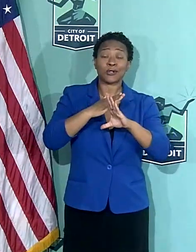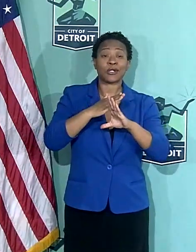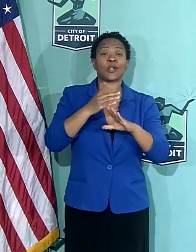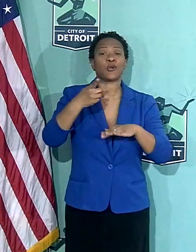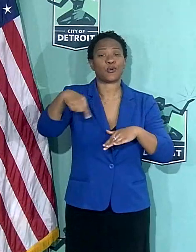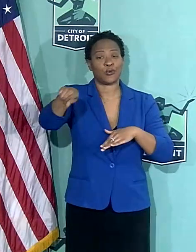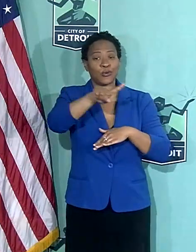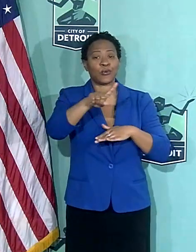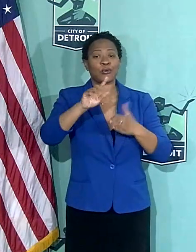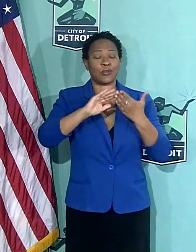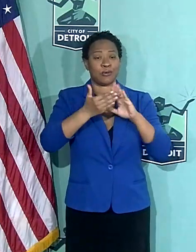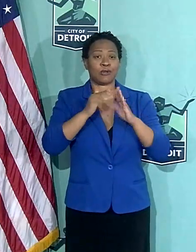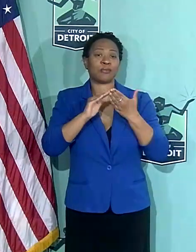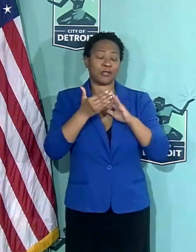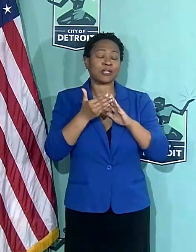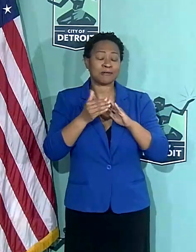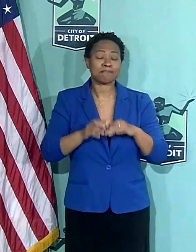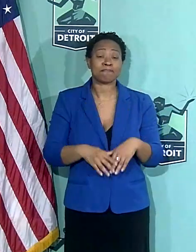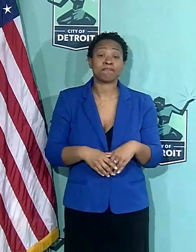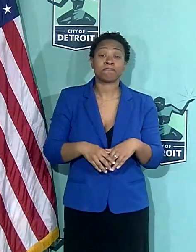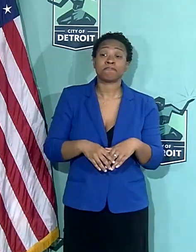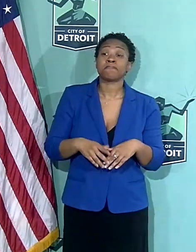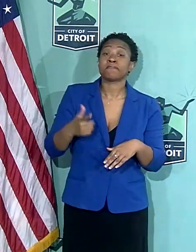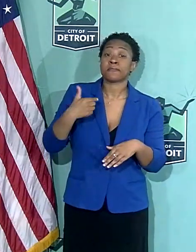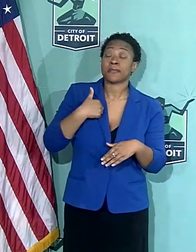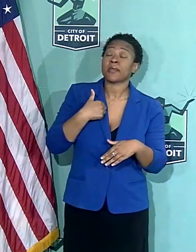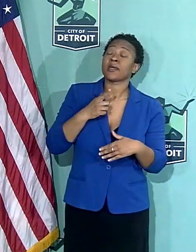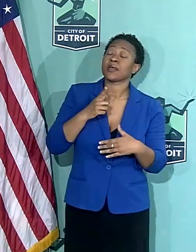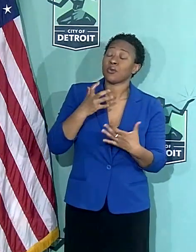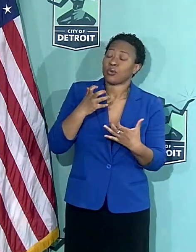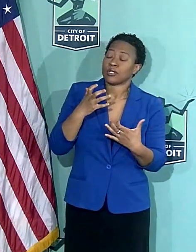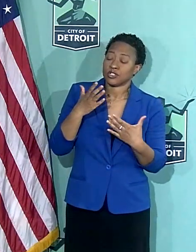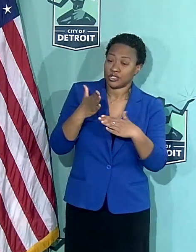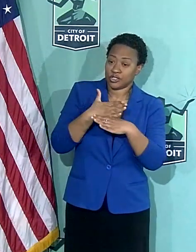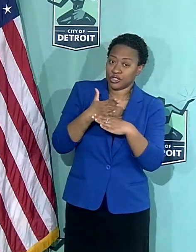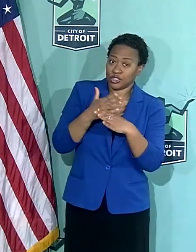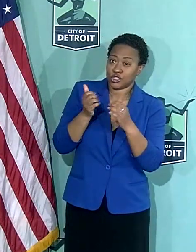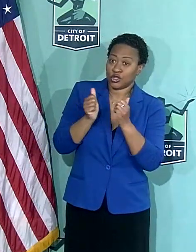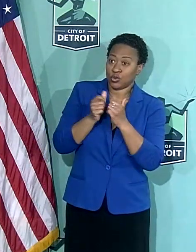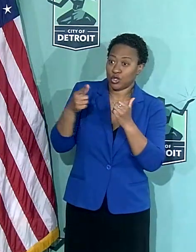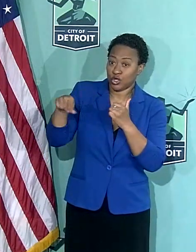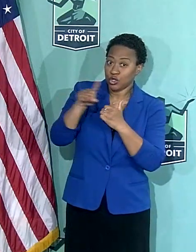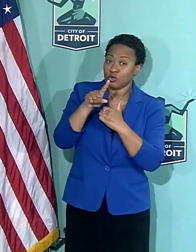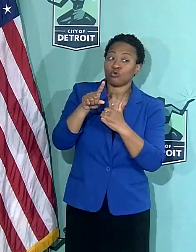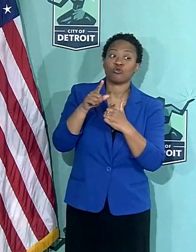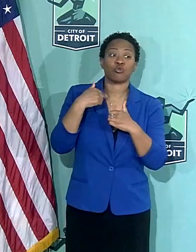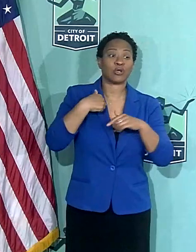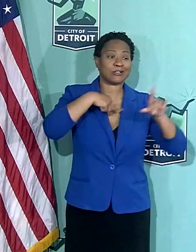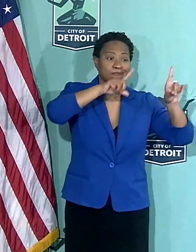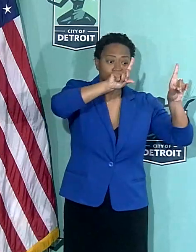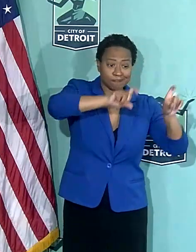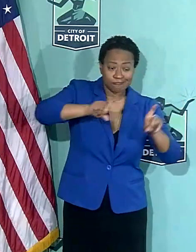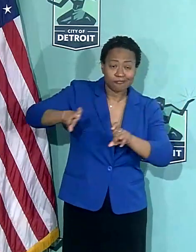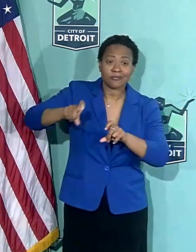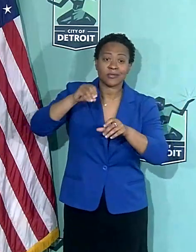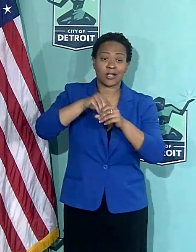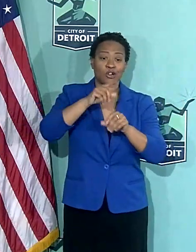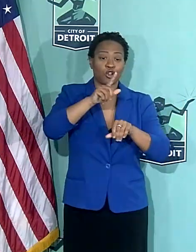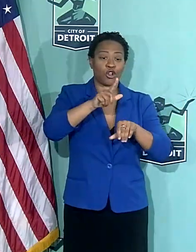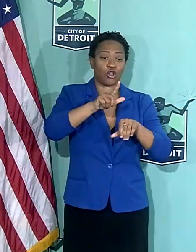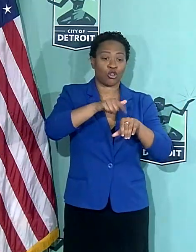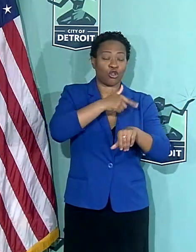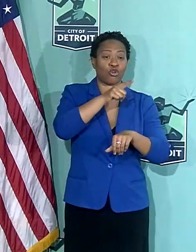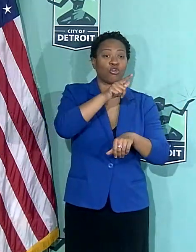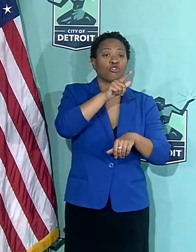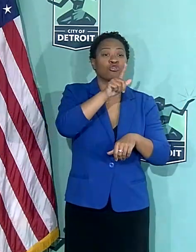our citizens. Now, I'm pleased to share that we have completed our testing in the long-term care facilities this